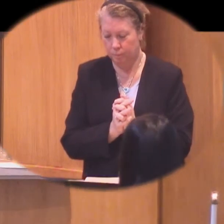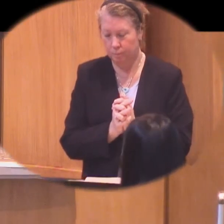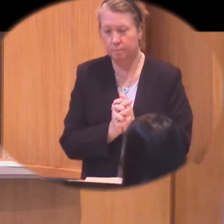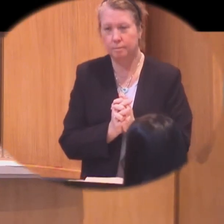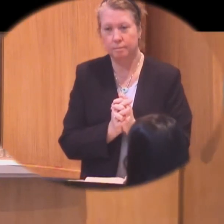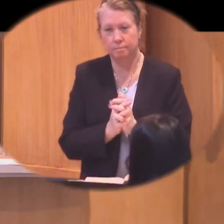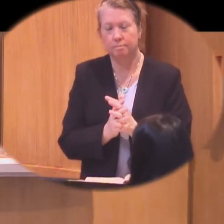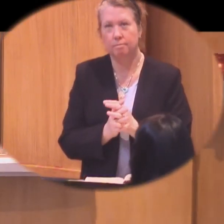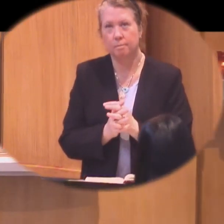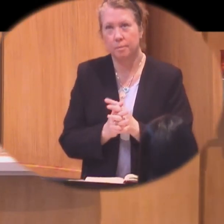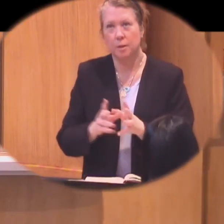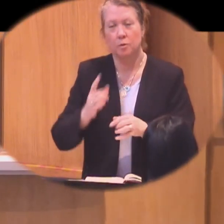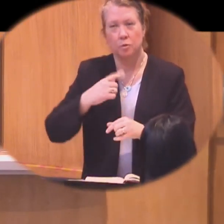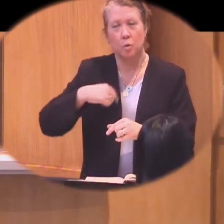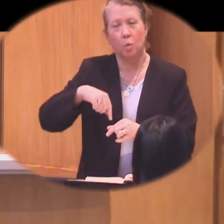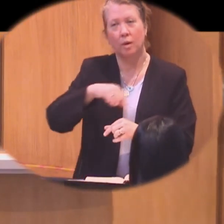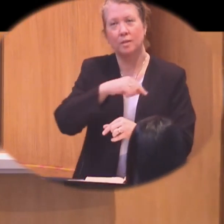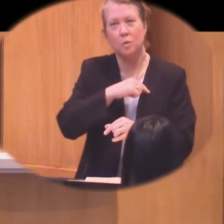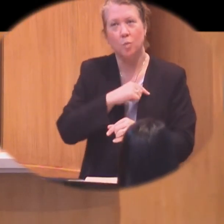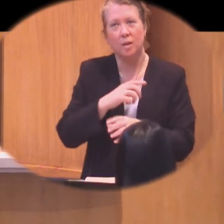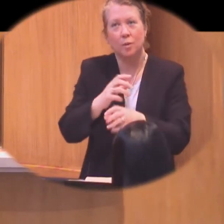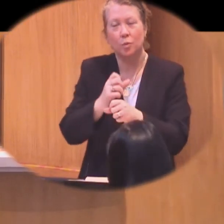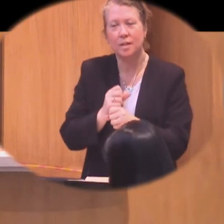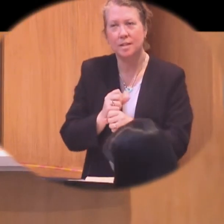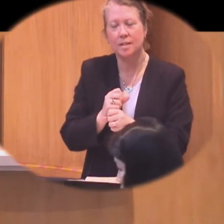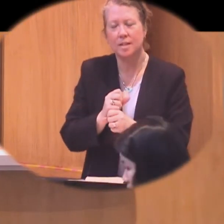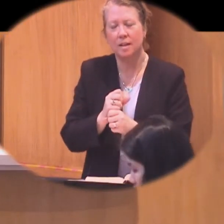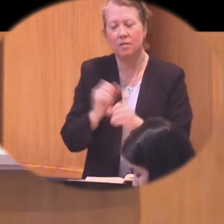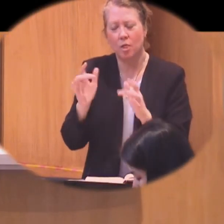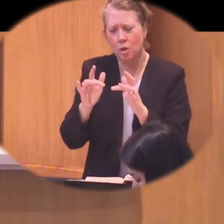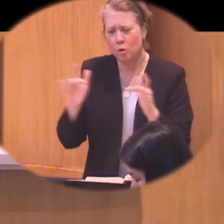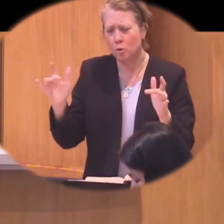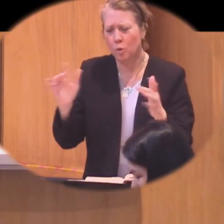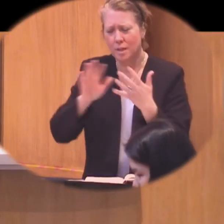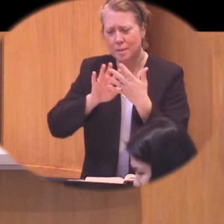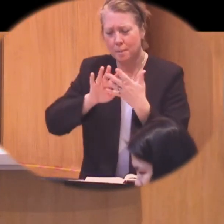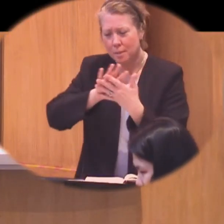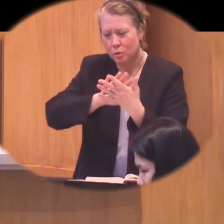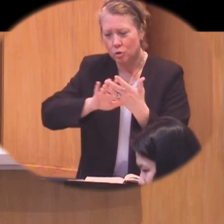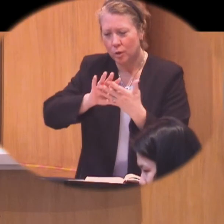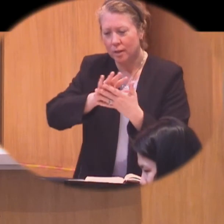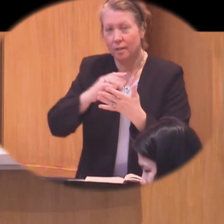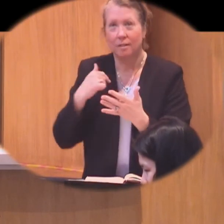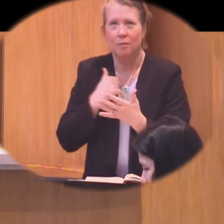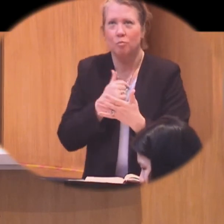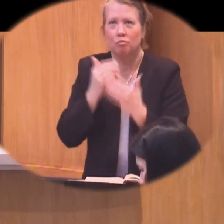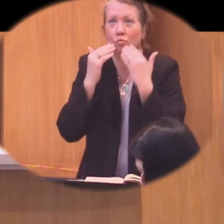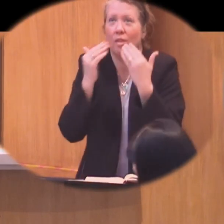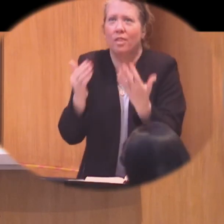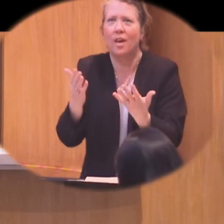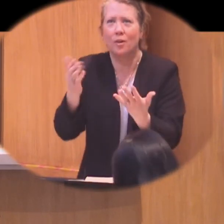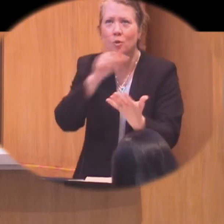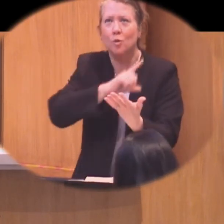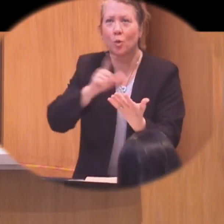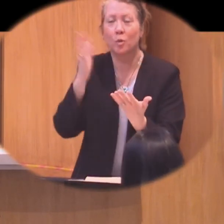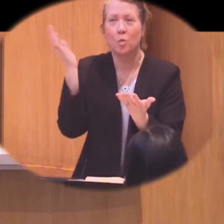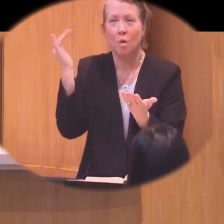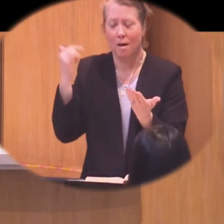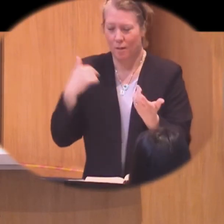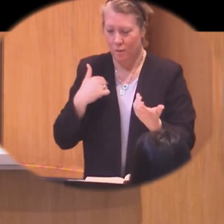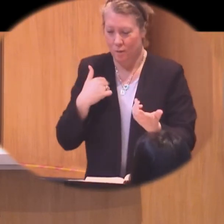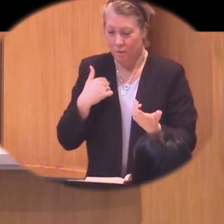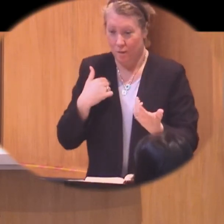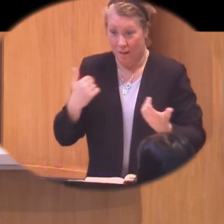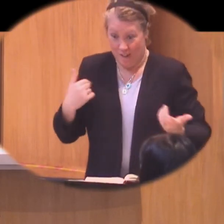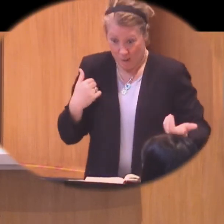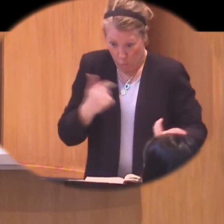As we receive these glorious mysteries, we make thanksgiving to you, O Lord, for allowing us, while